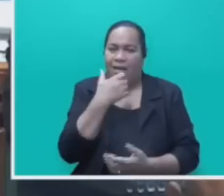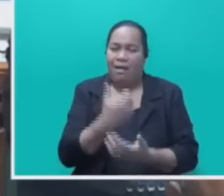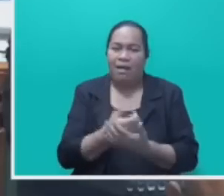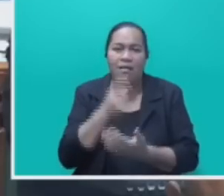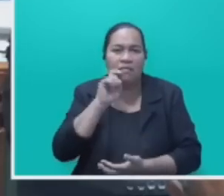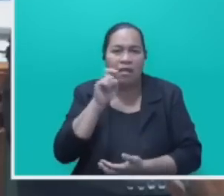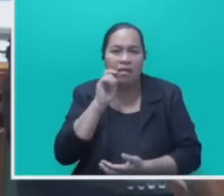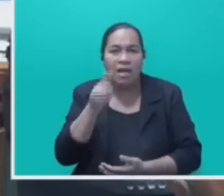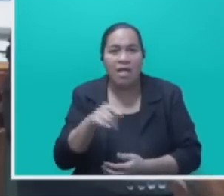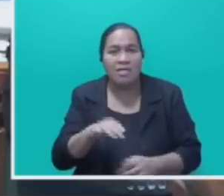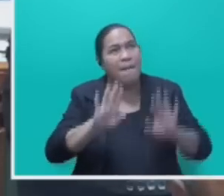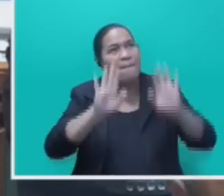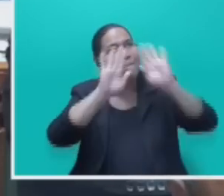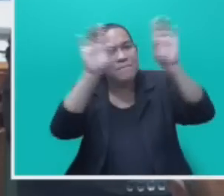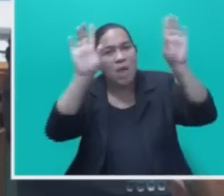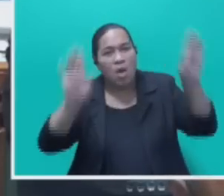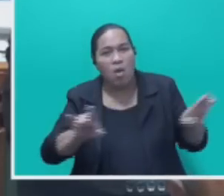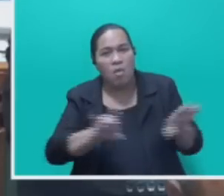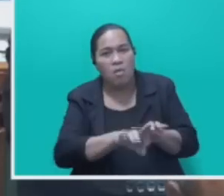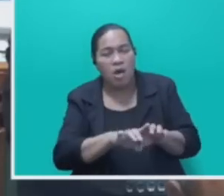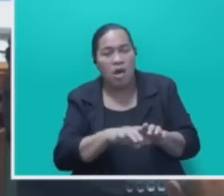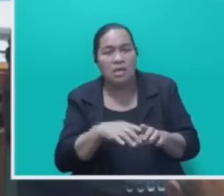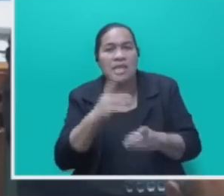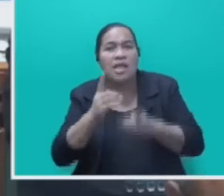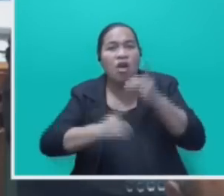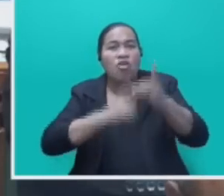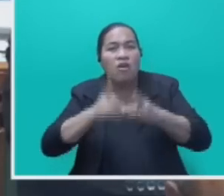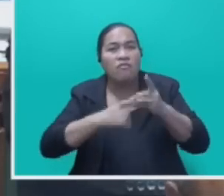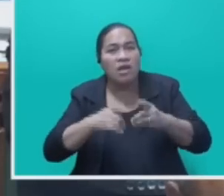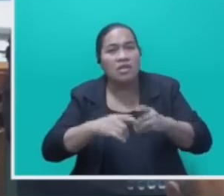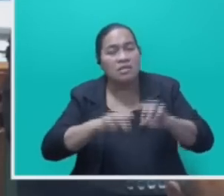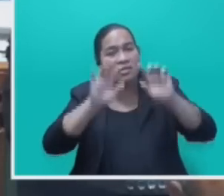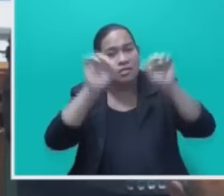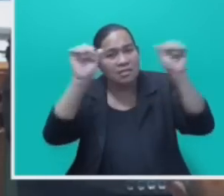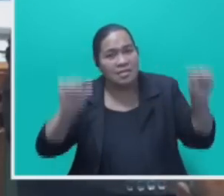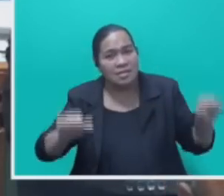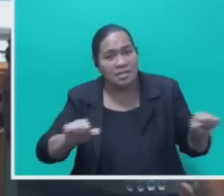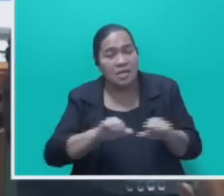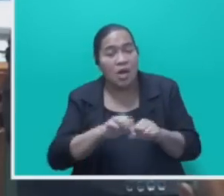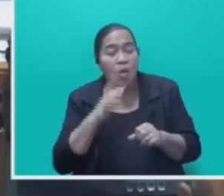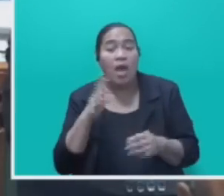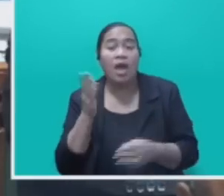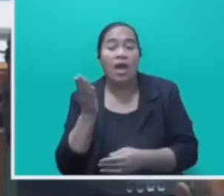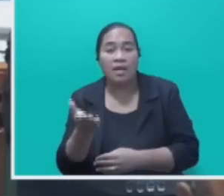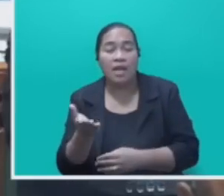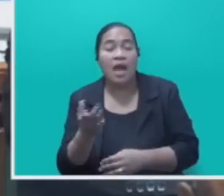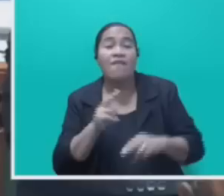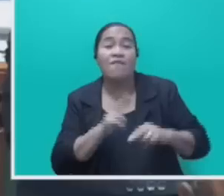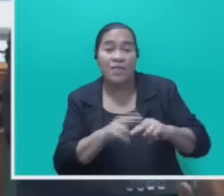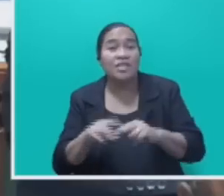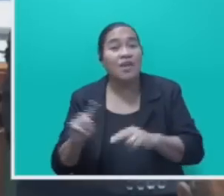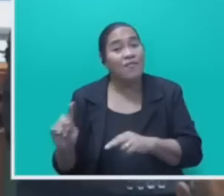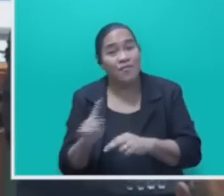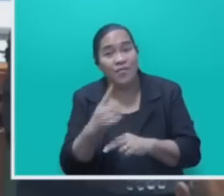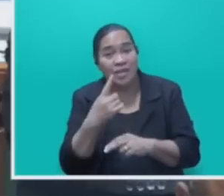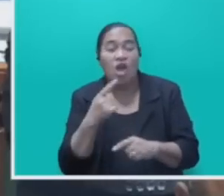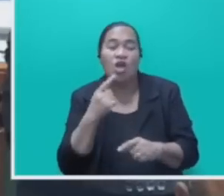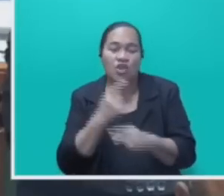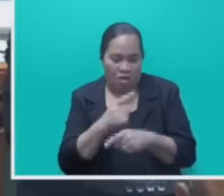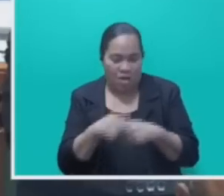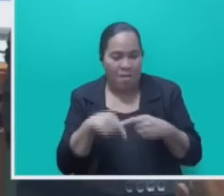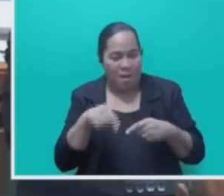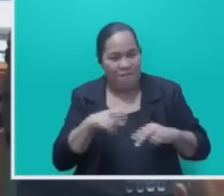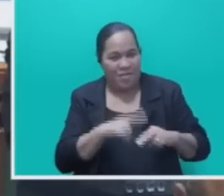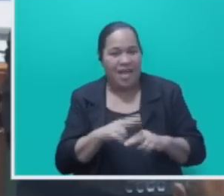the billboard promoting the World Hindi Conference, the conference facilitated under Fiji First, refers to the Fijian